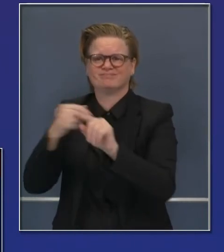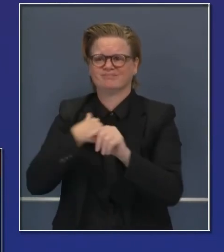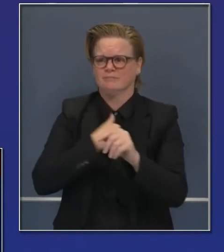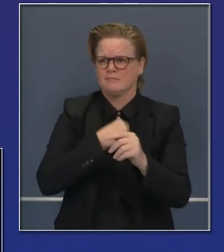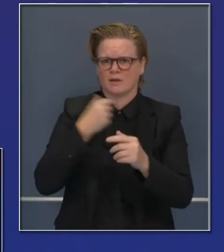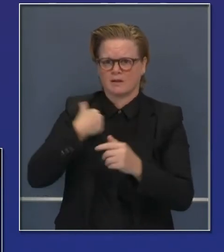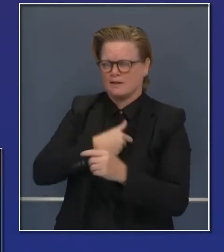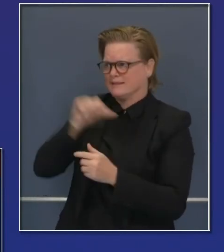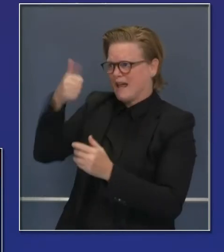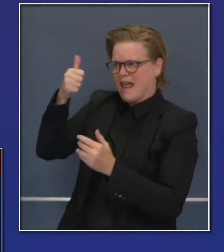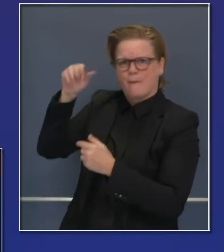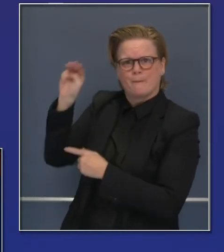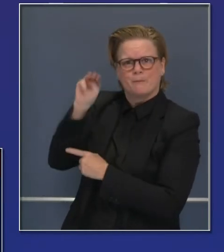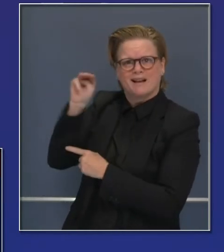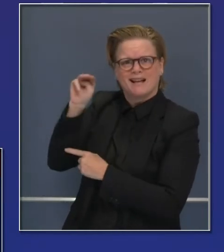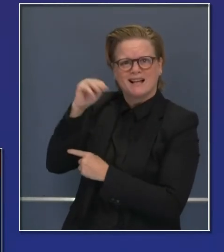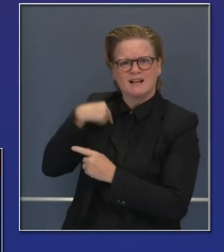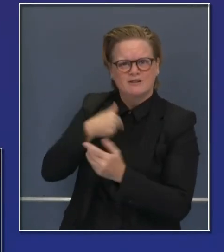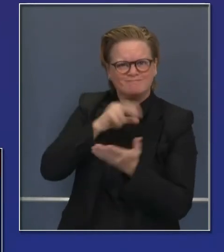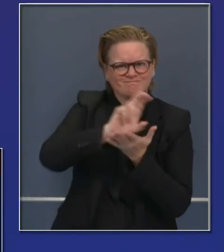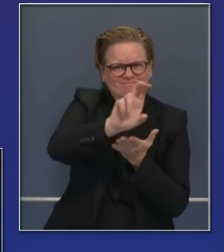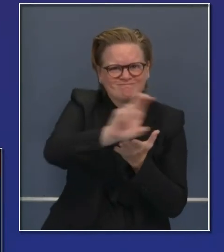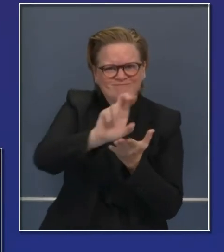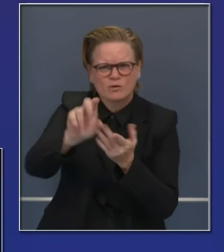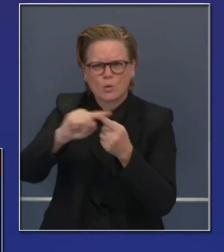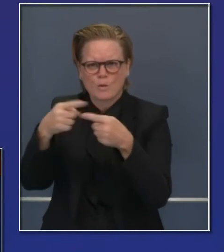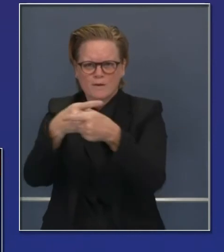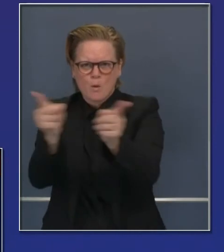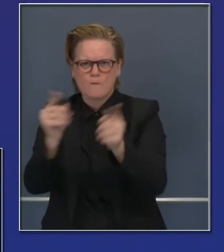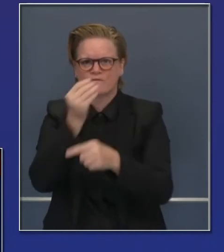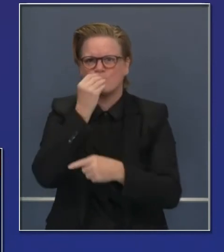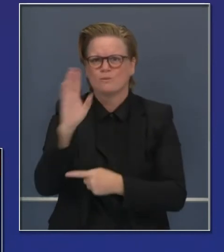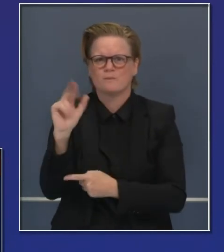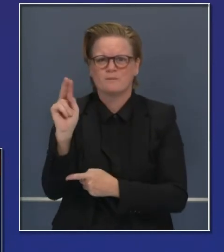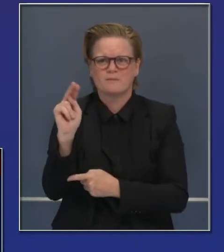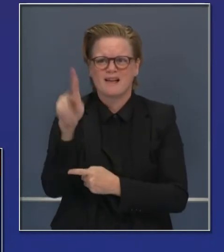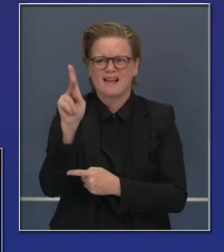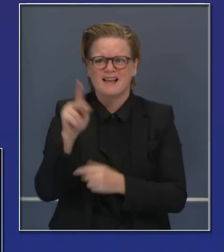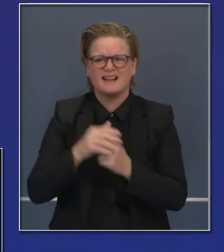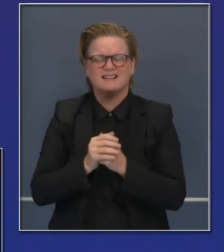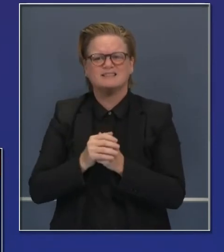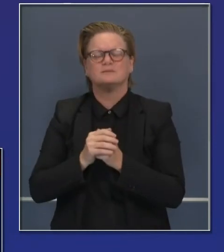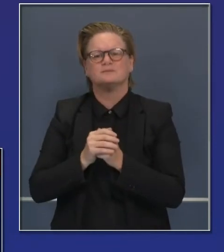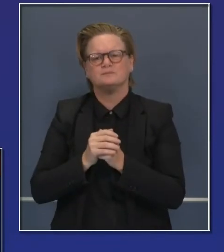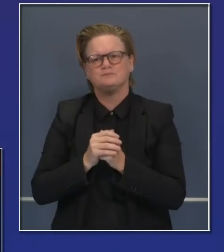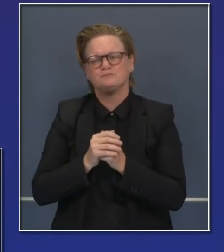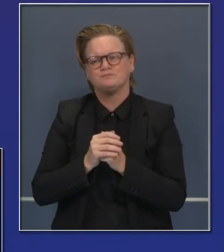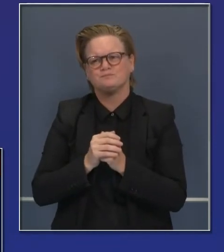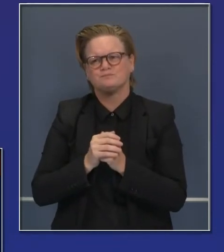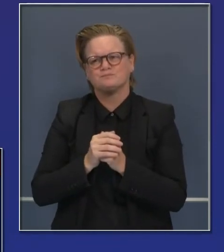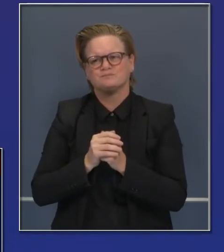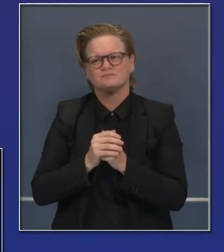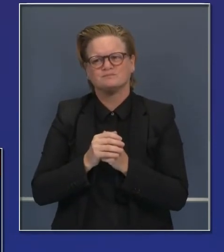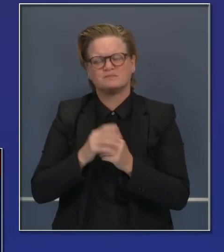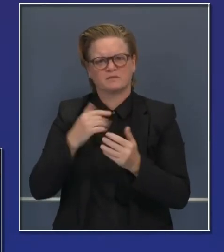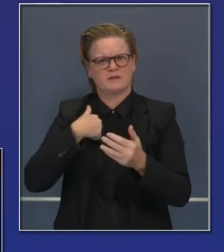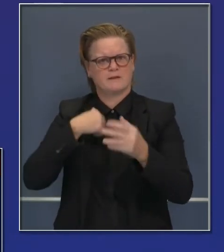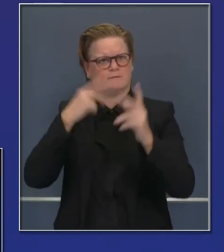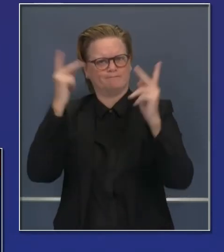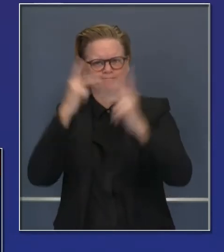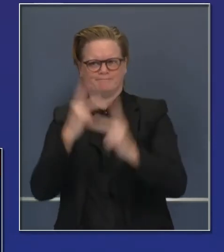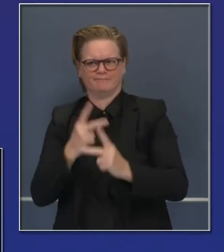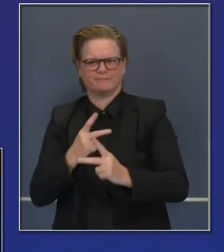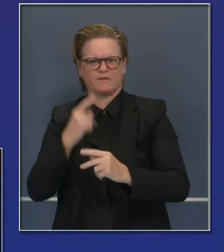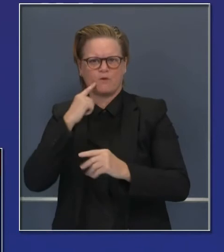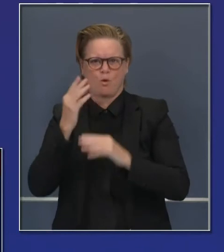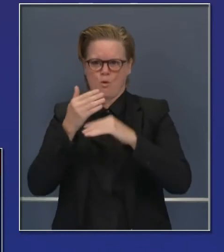food expenses. You can see in that last bullet point in this slide some of that support. We're going to continue to be mindful of the